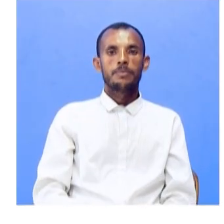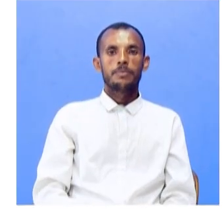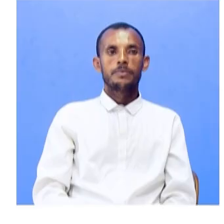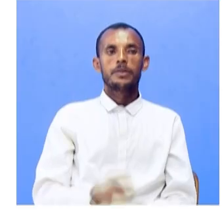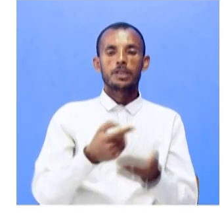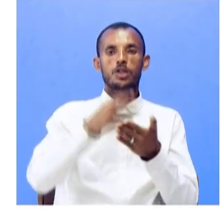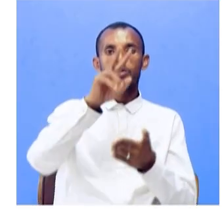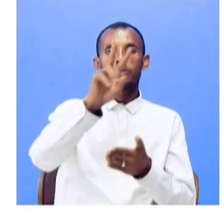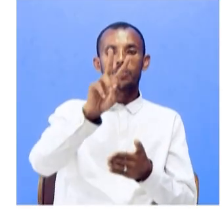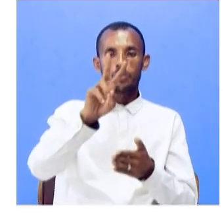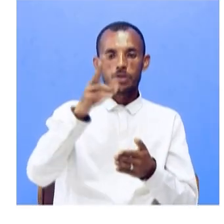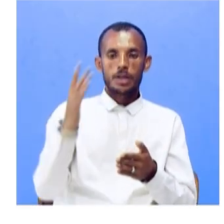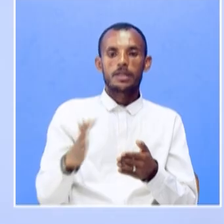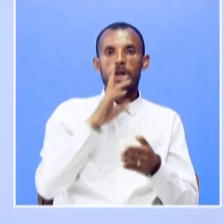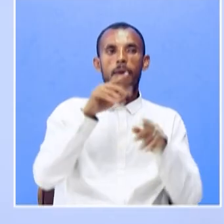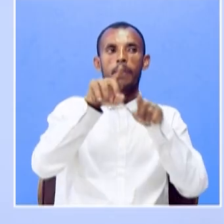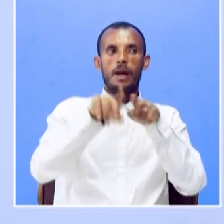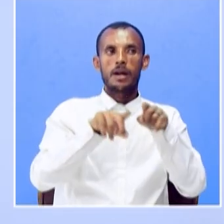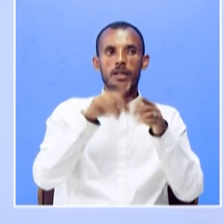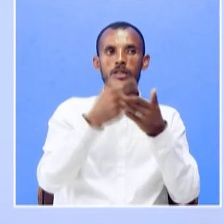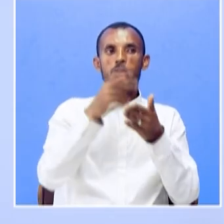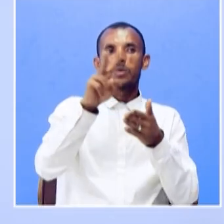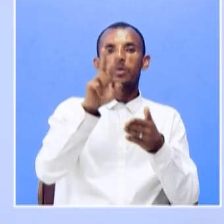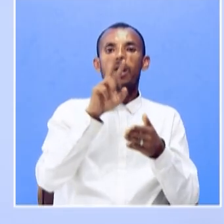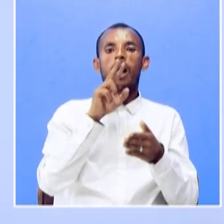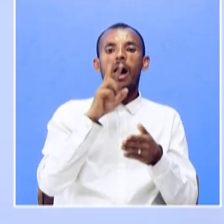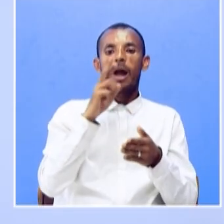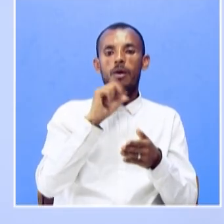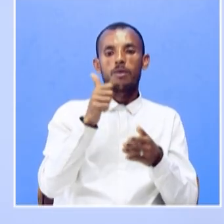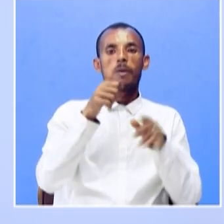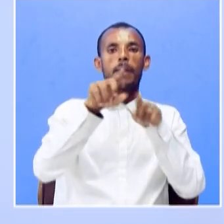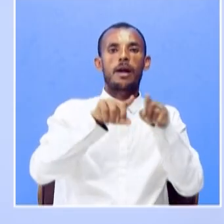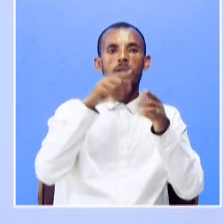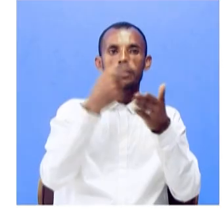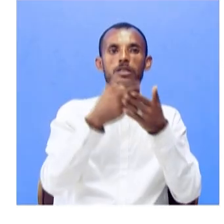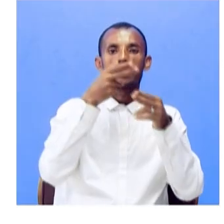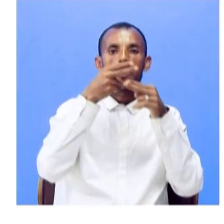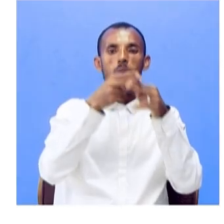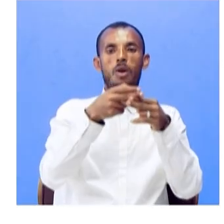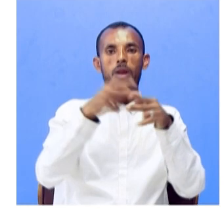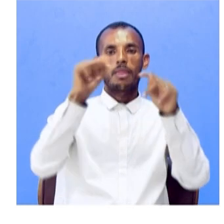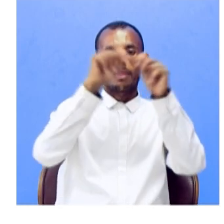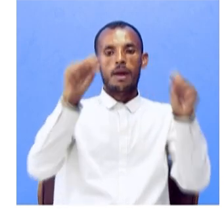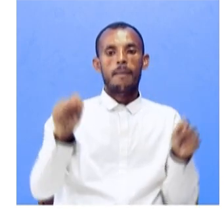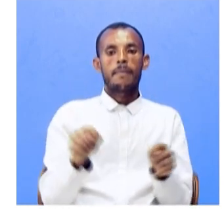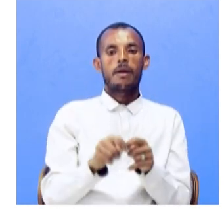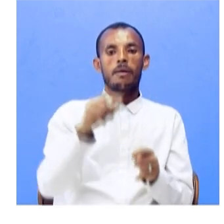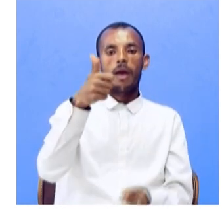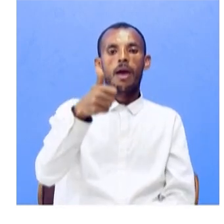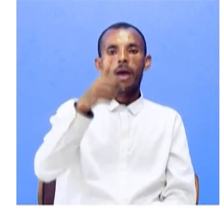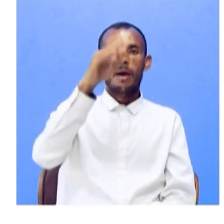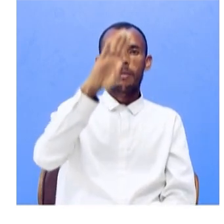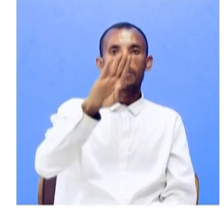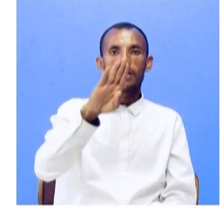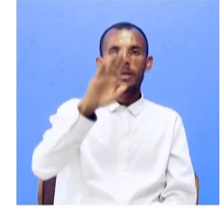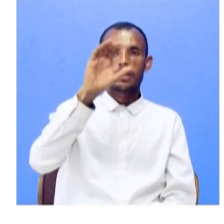These two sides are parallel and these two are not parallel. In this case, we can say this is a trapezium. A, B,